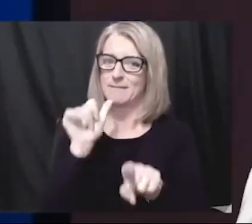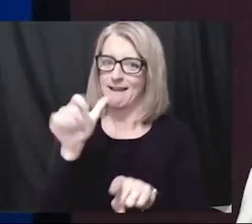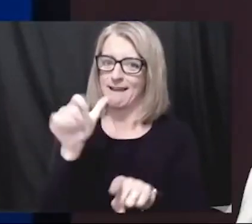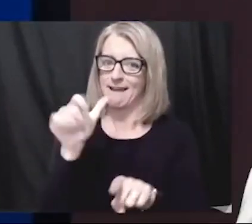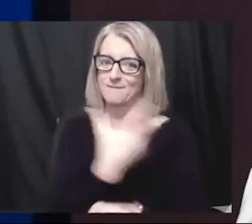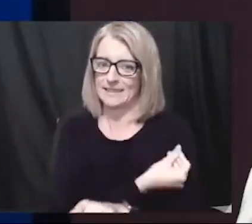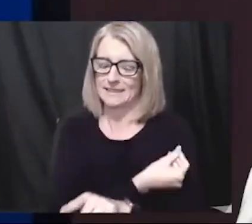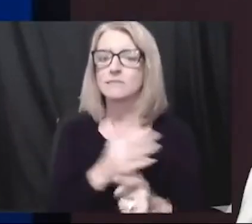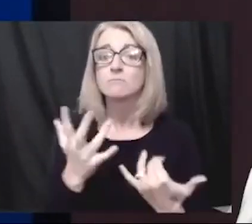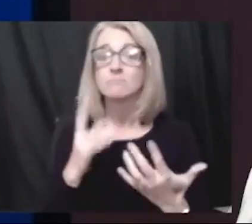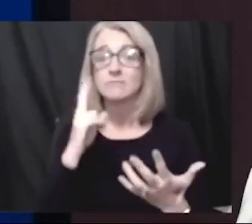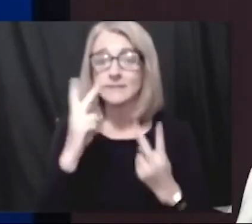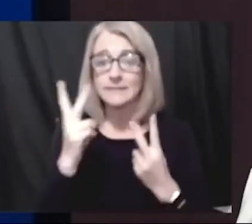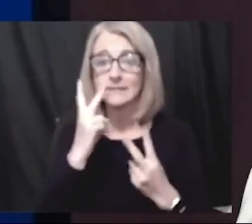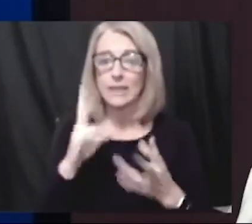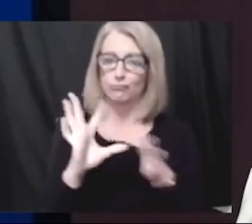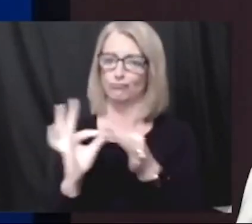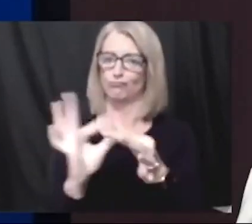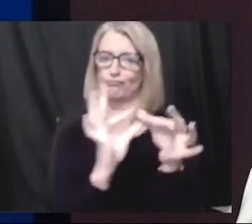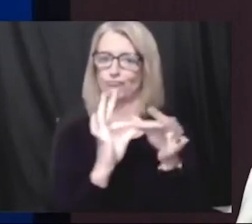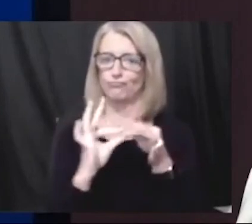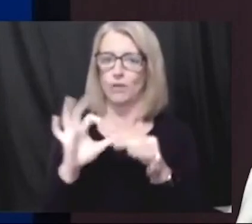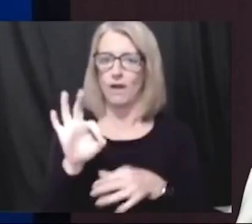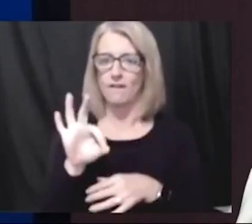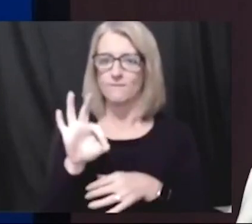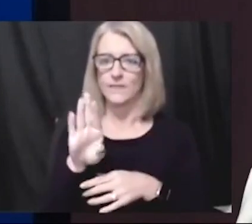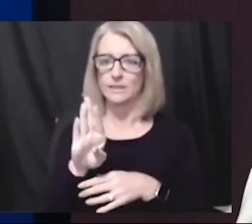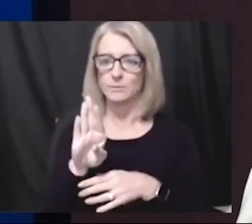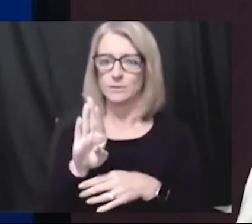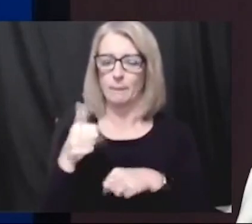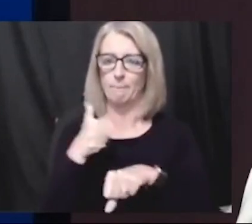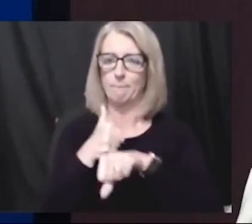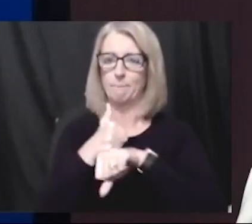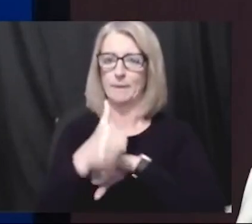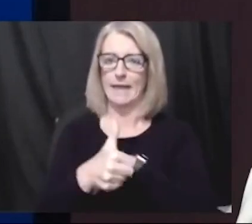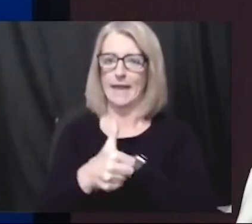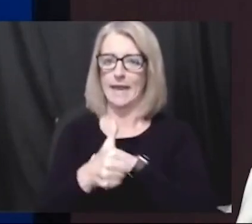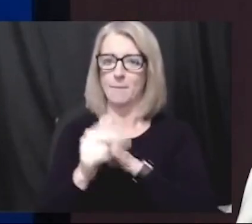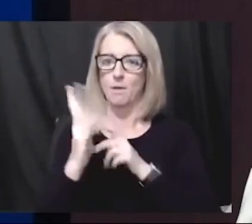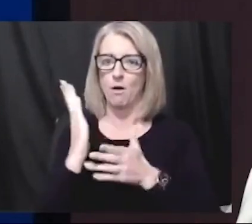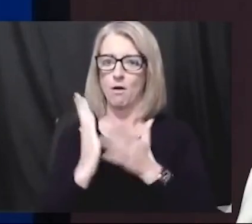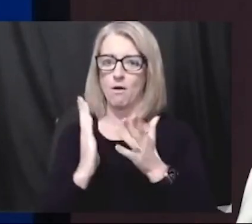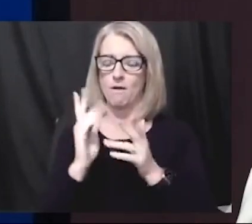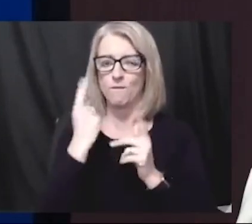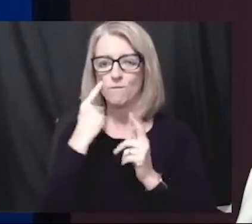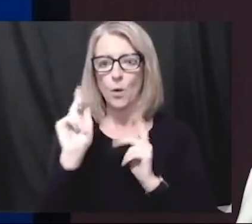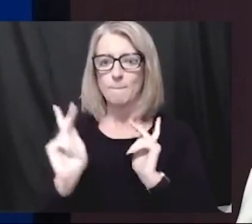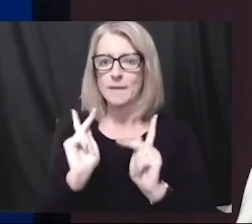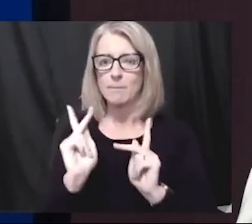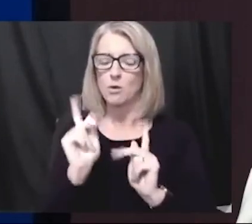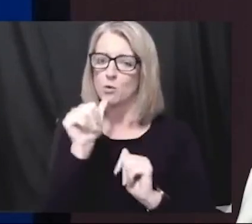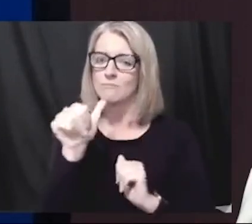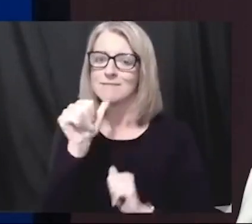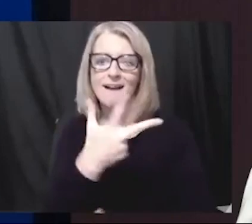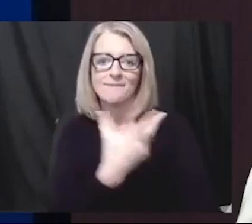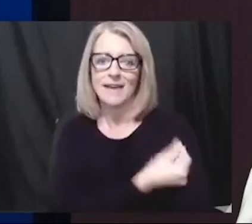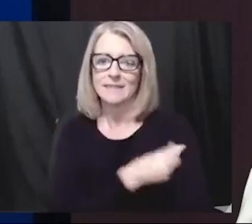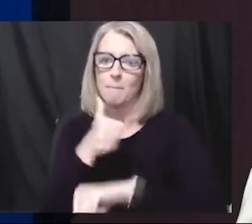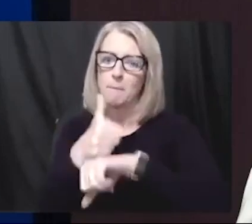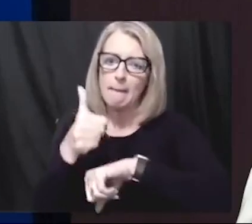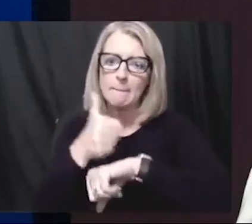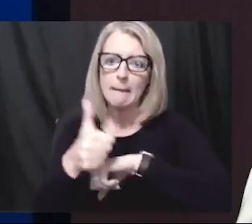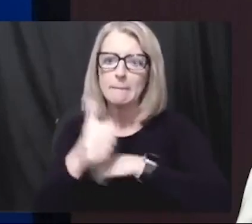seen chatter on Facebook about the blame being put on unvaccinated people right now. Is the danger